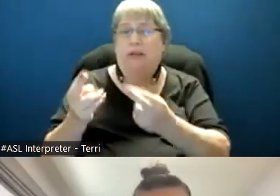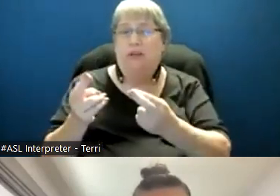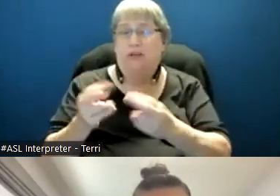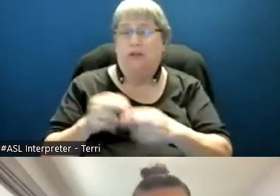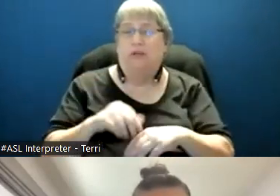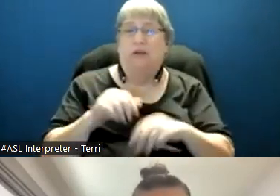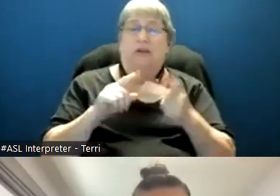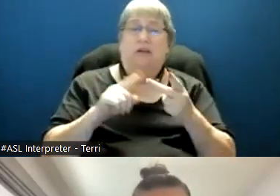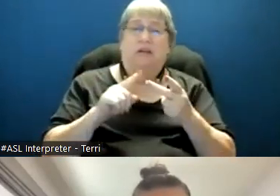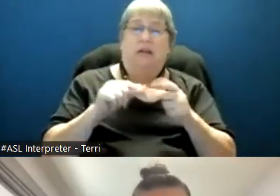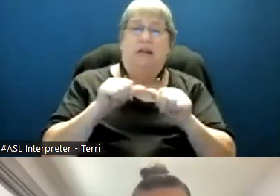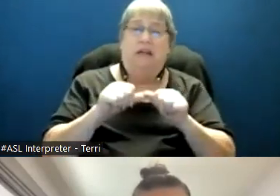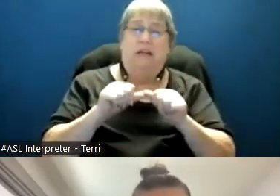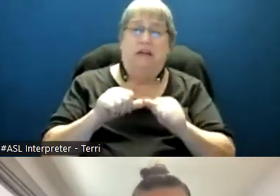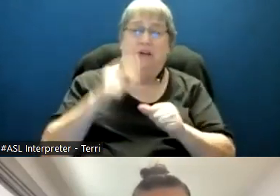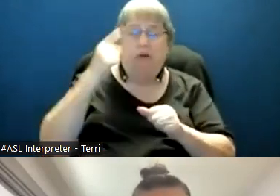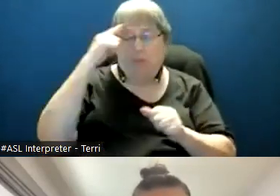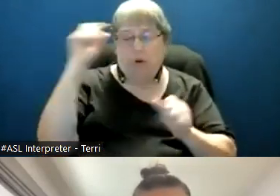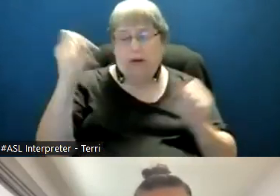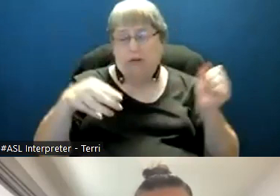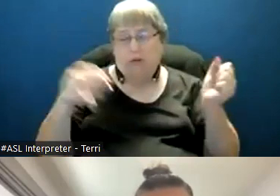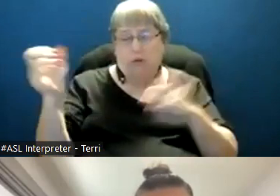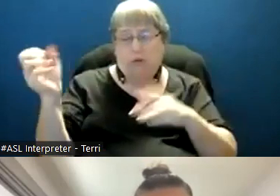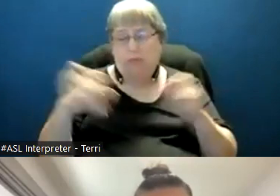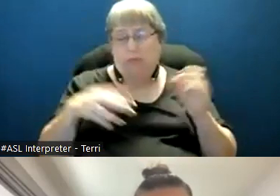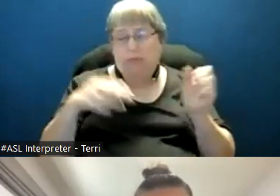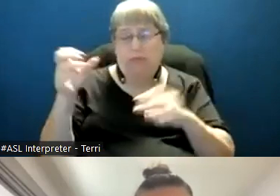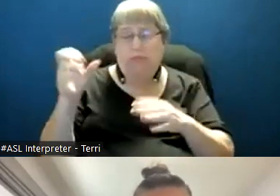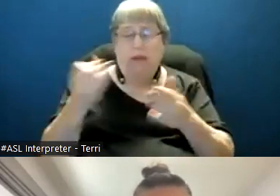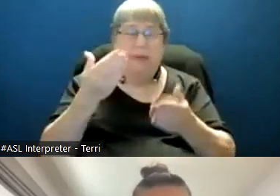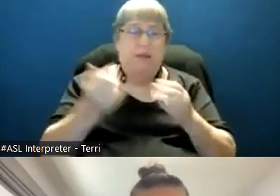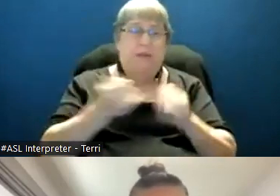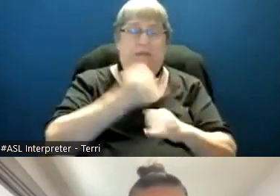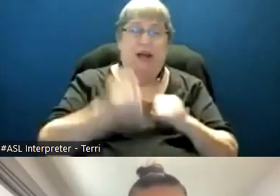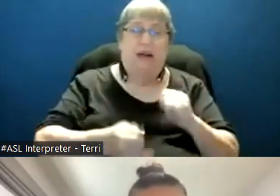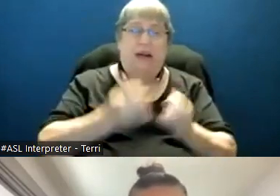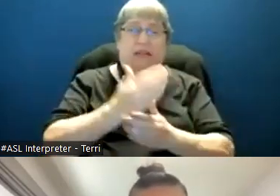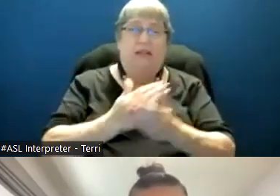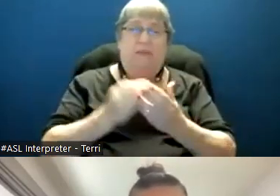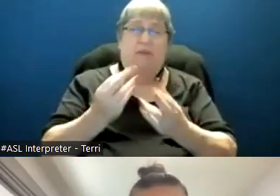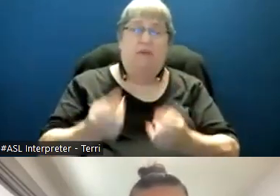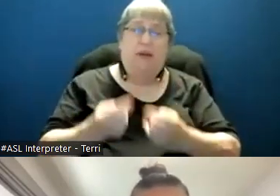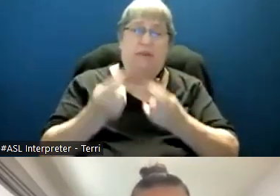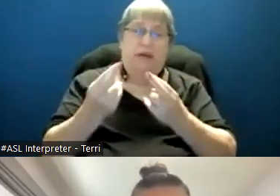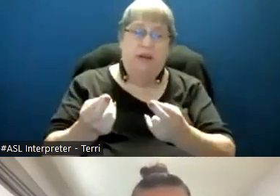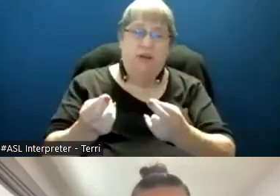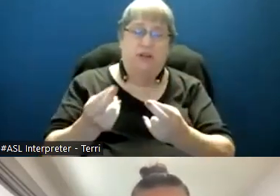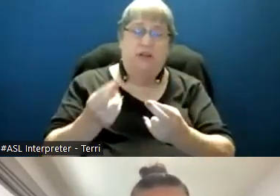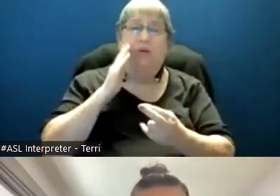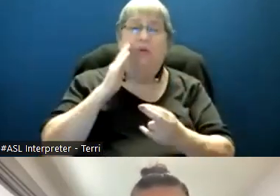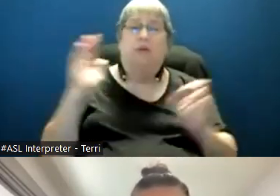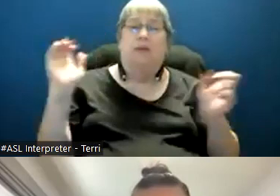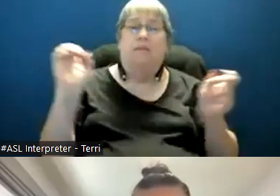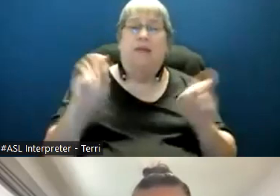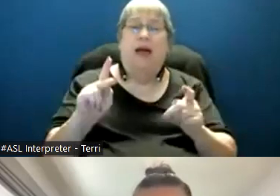continue to brainstorm and kind of finalize some of those recommendations. And we'll come back right